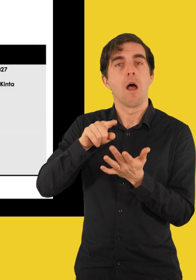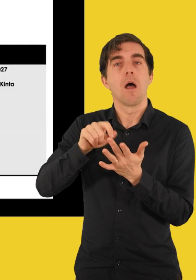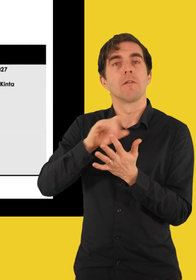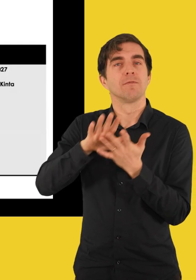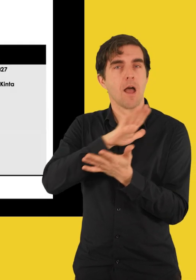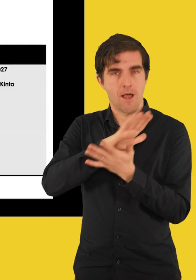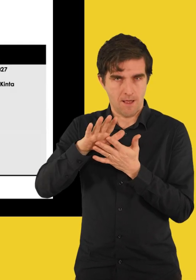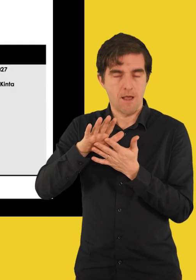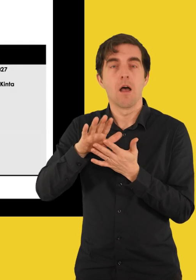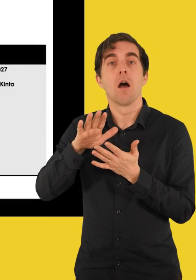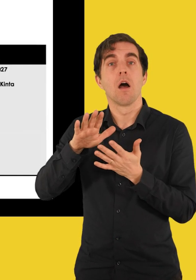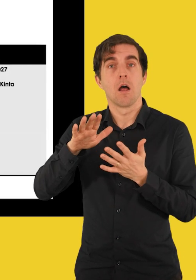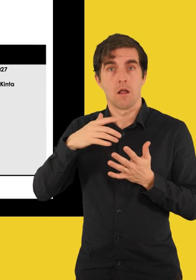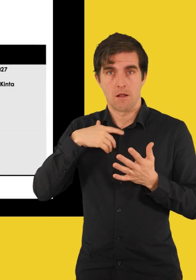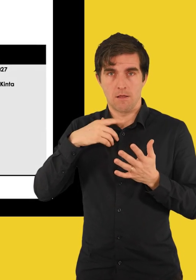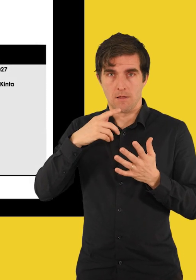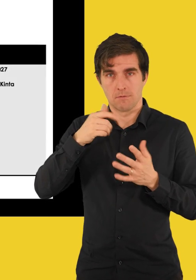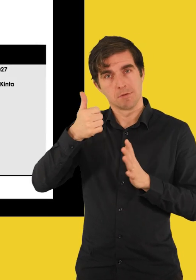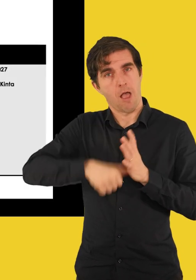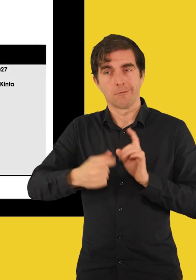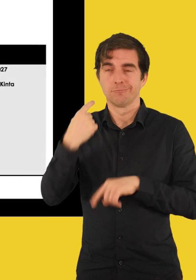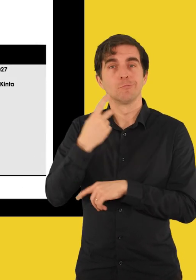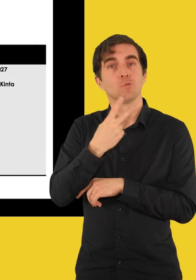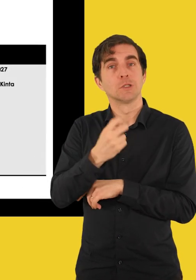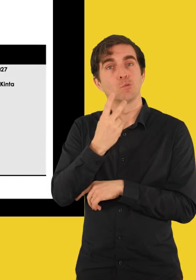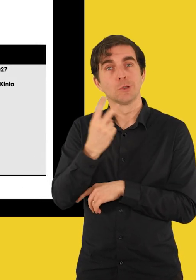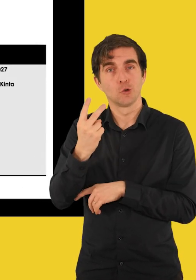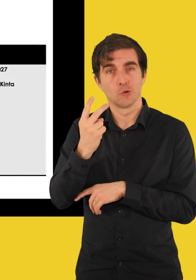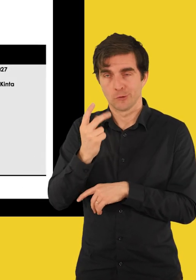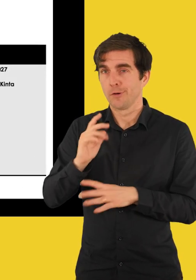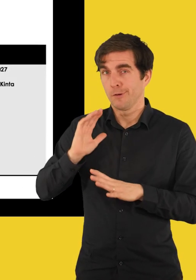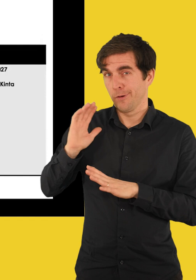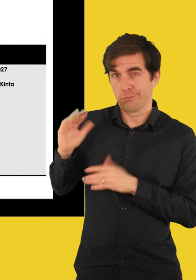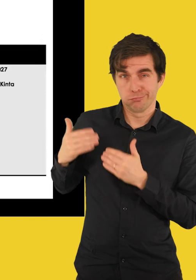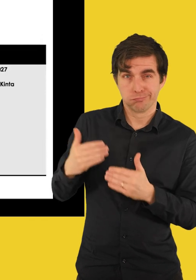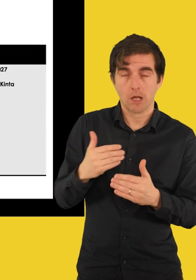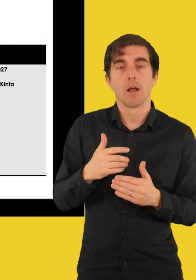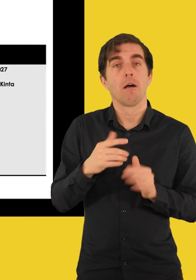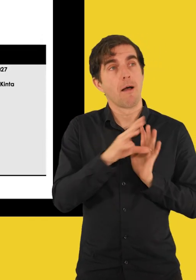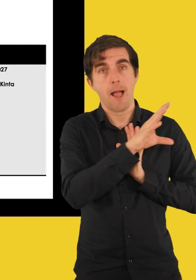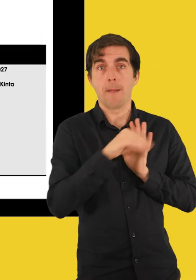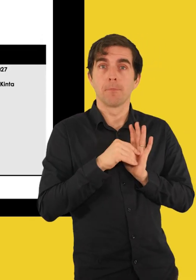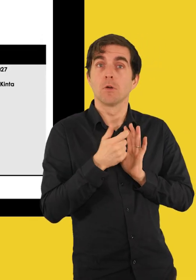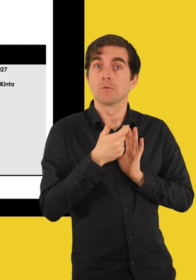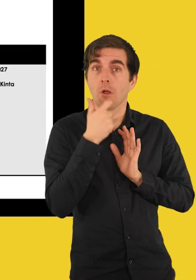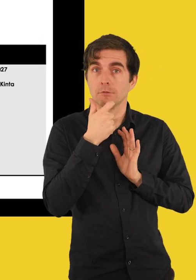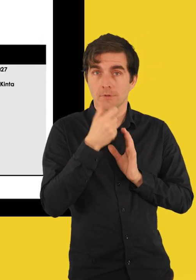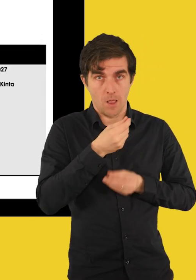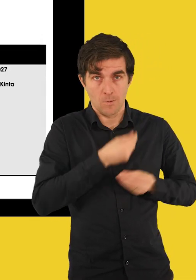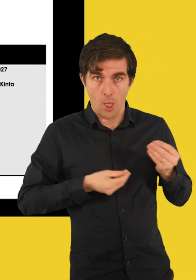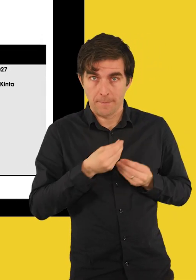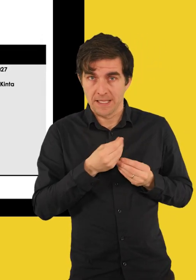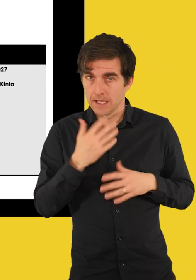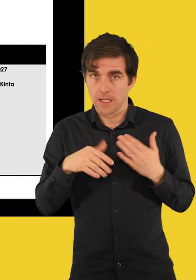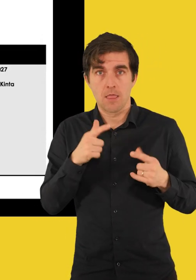town of Ipoh. And our roadmap, we started in 2022, adoption of Doughnut Economics in the